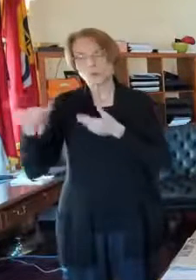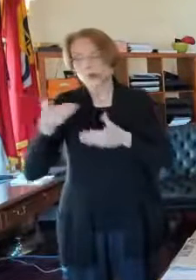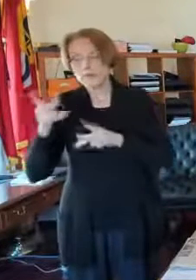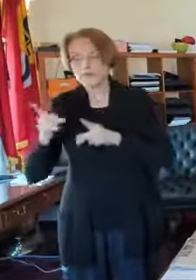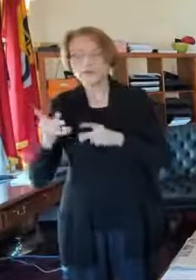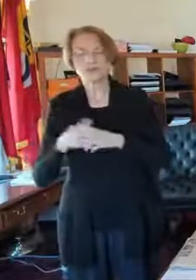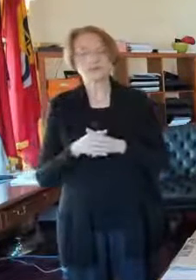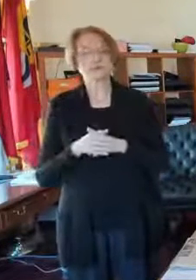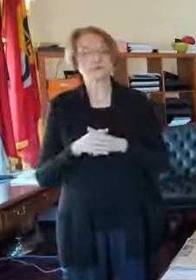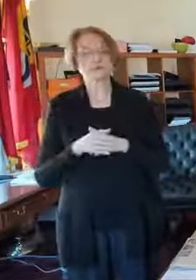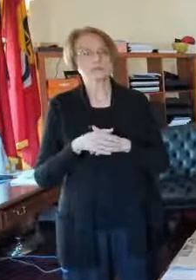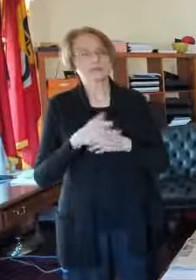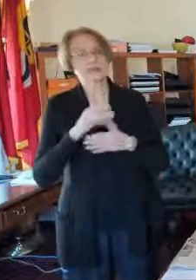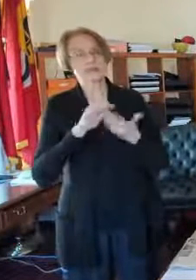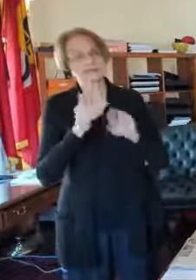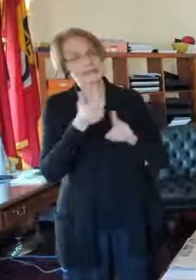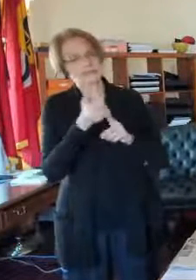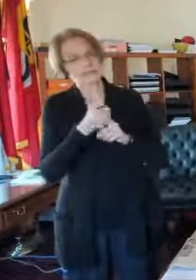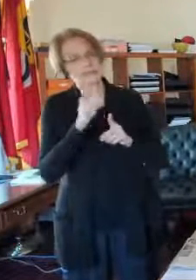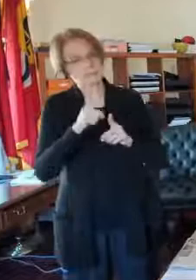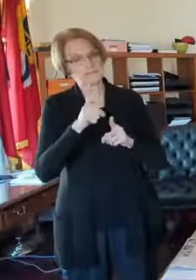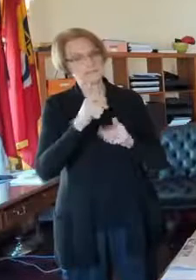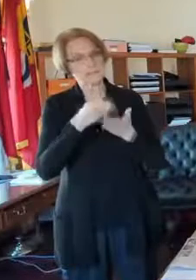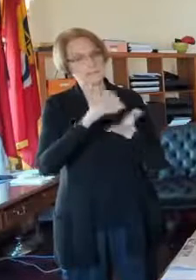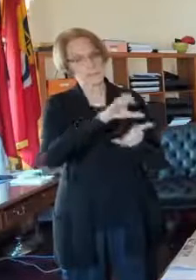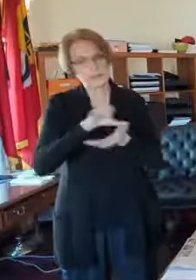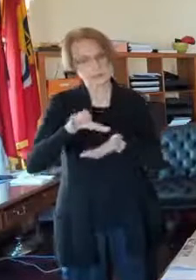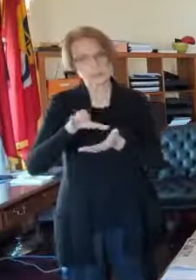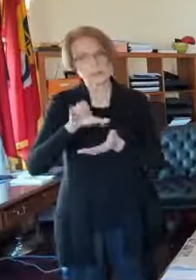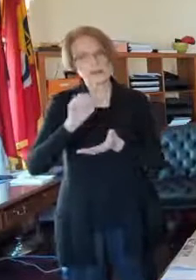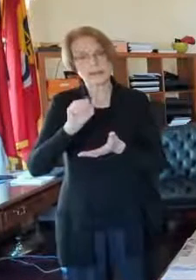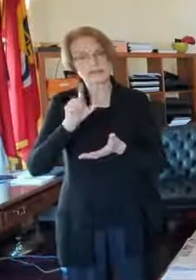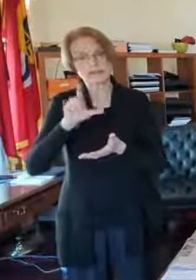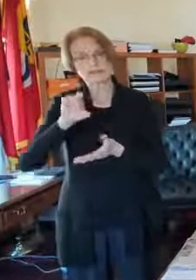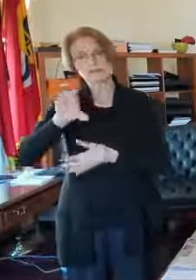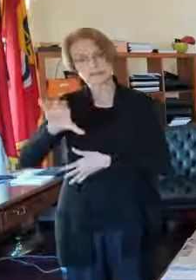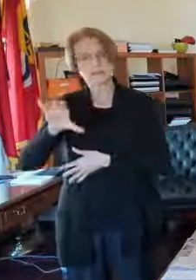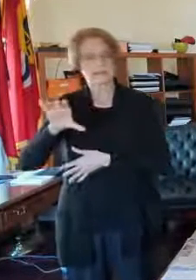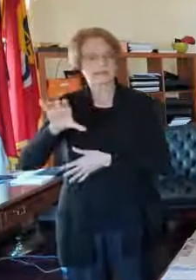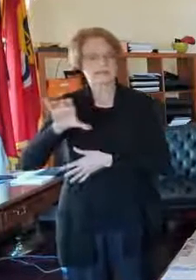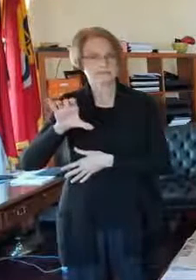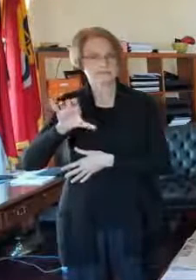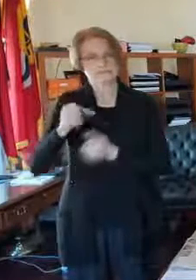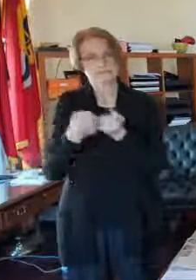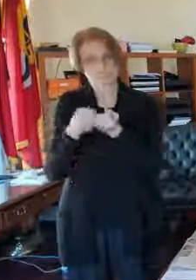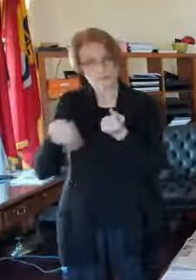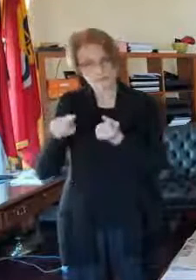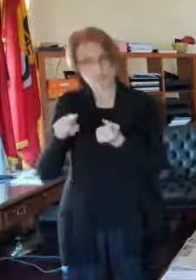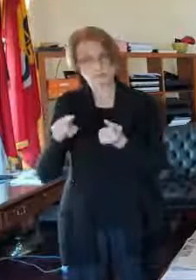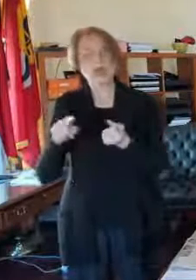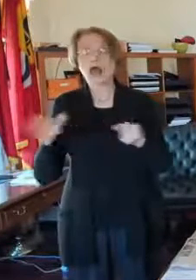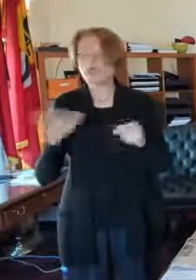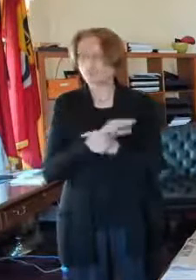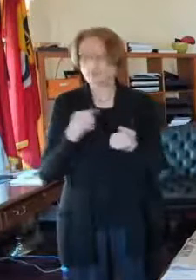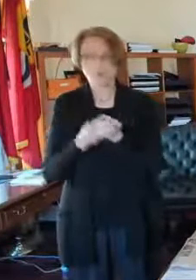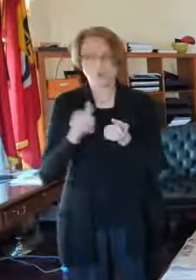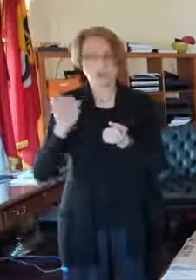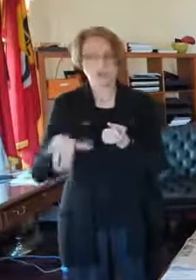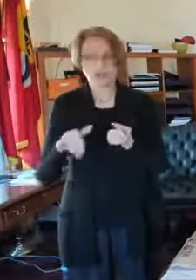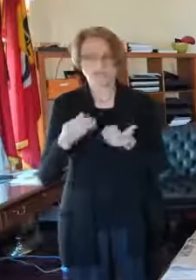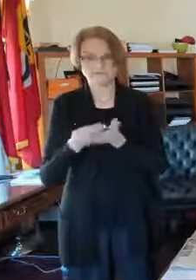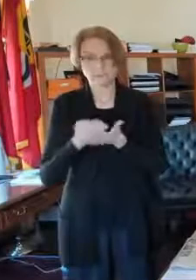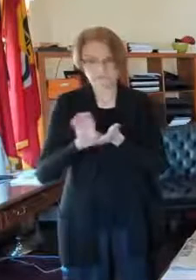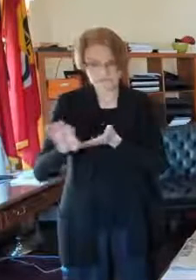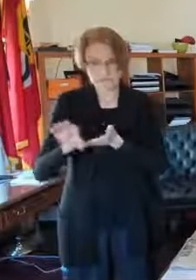some funding to SLDC, some general revenue funding. I'm in complete support of that. Having